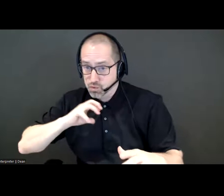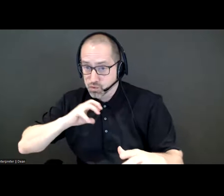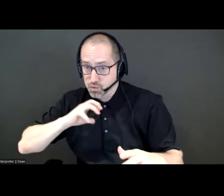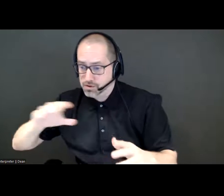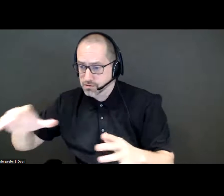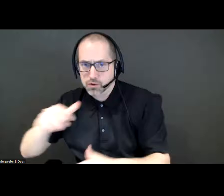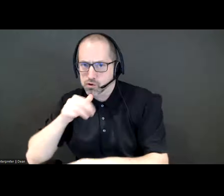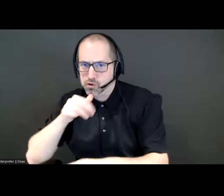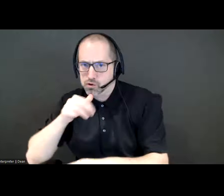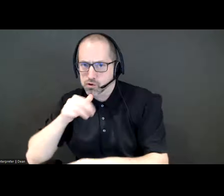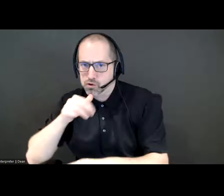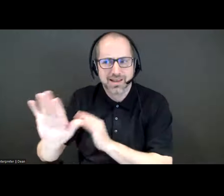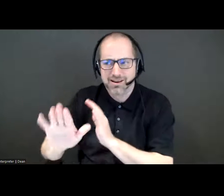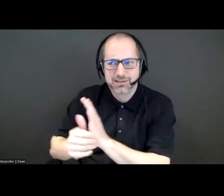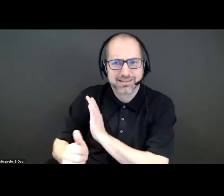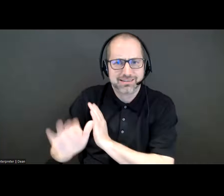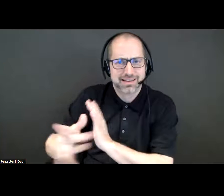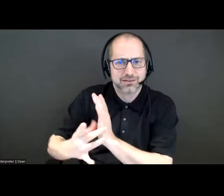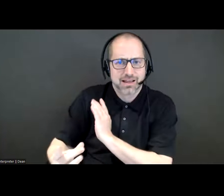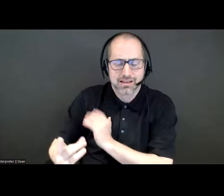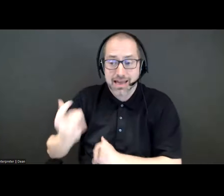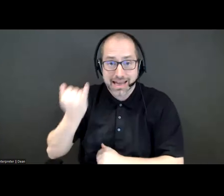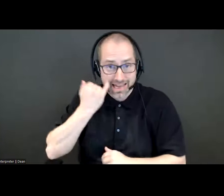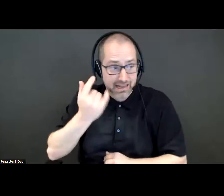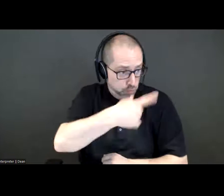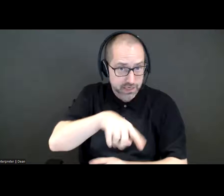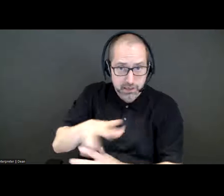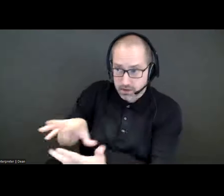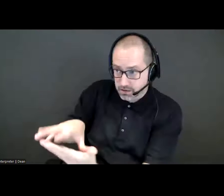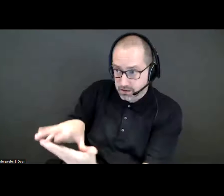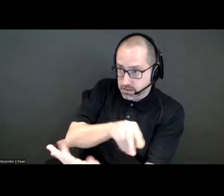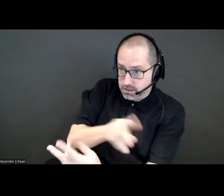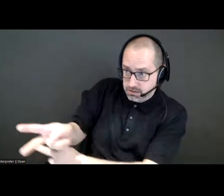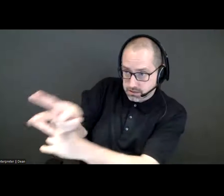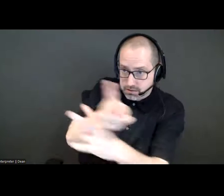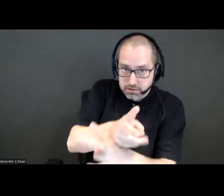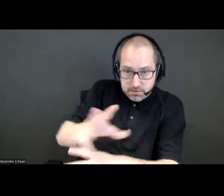lot happier and healthier if we were fully engaged.